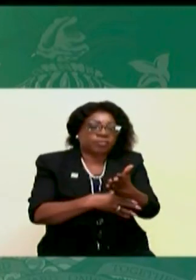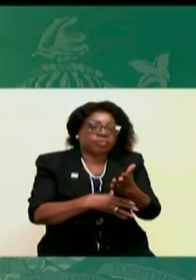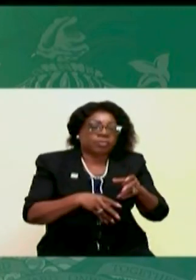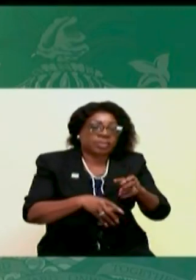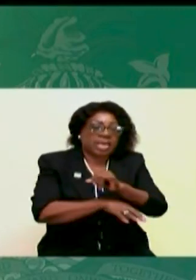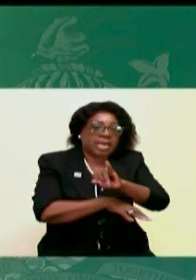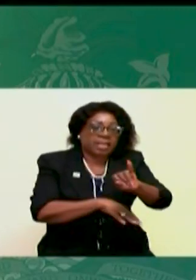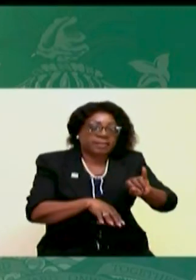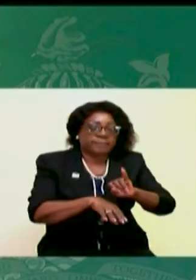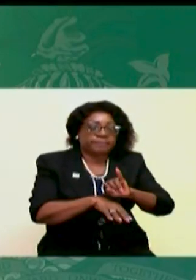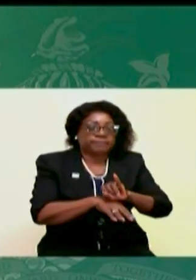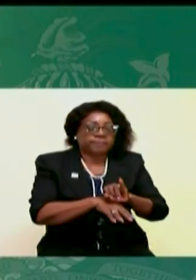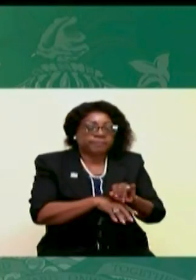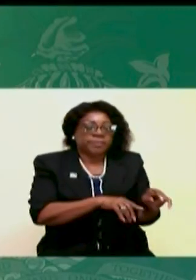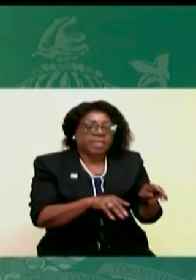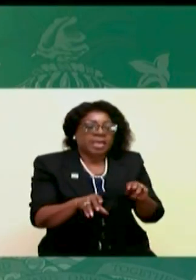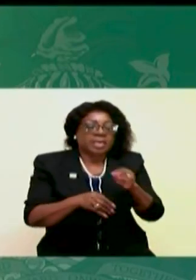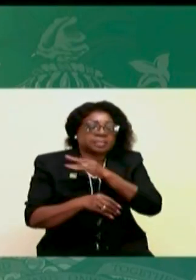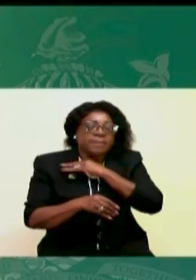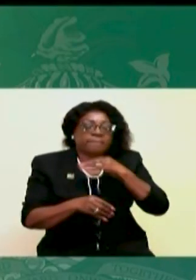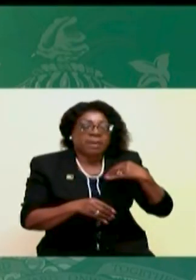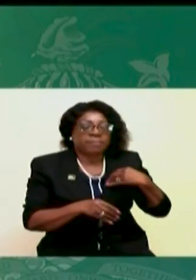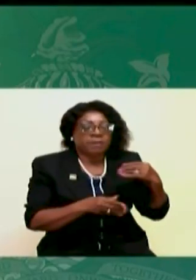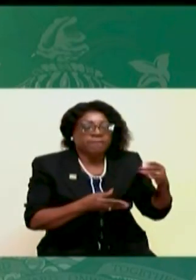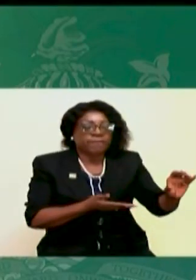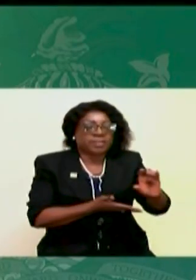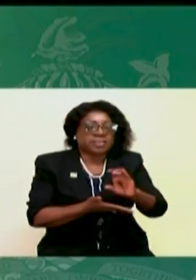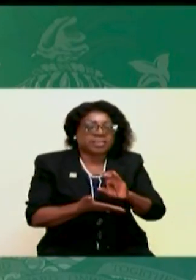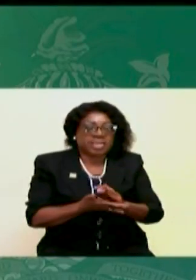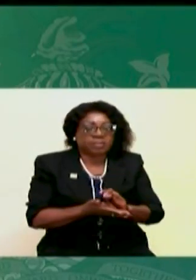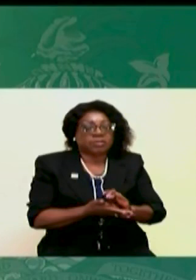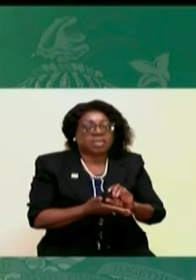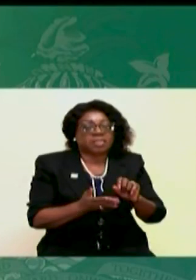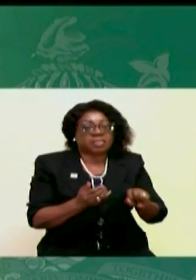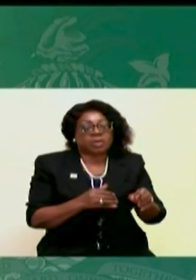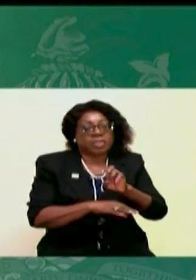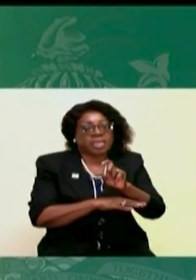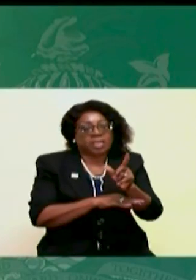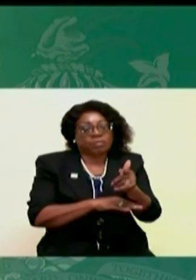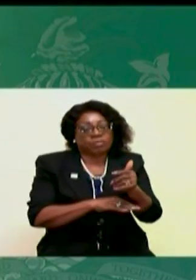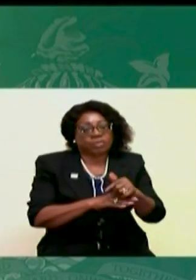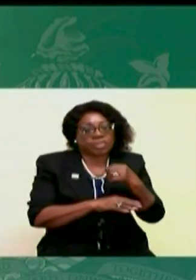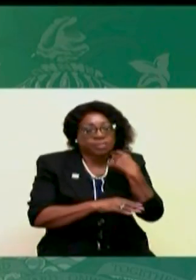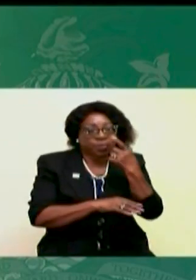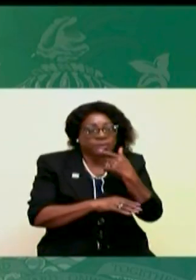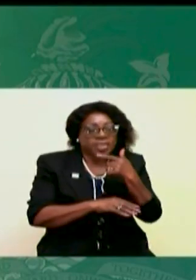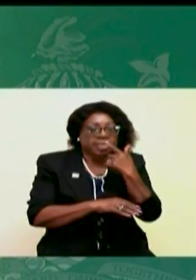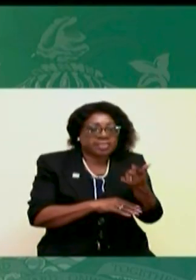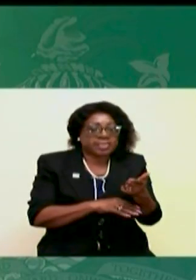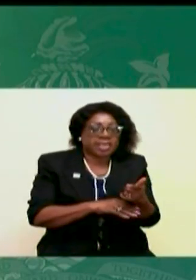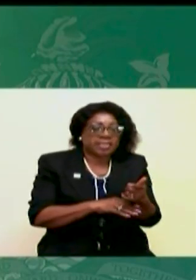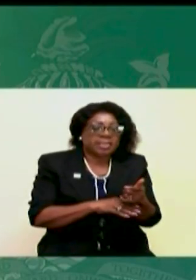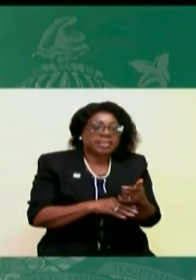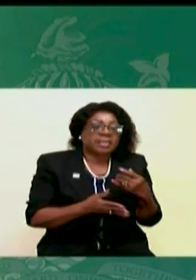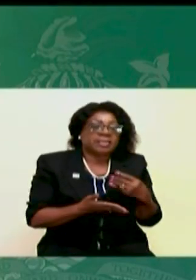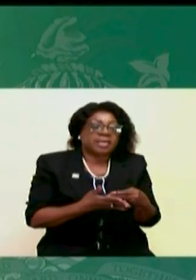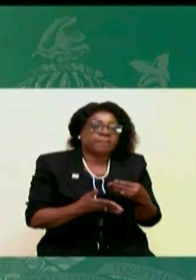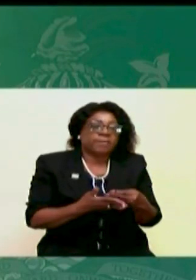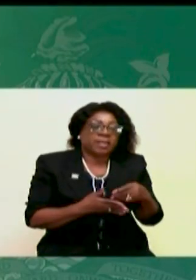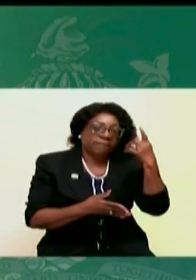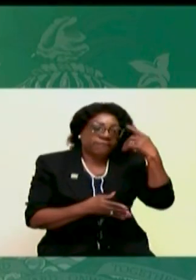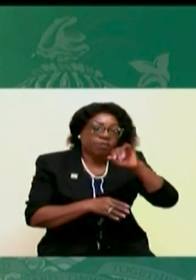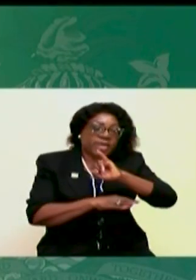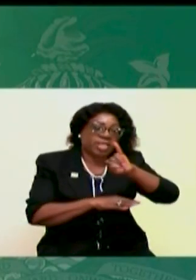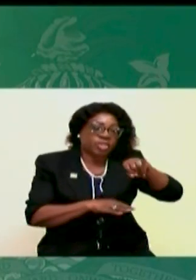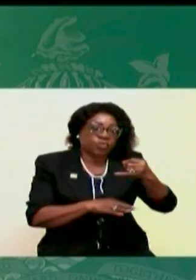Speaker, as the member for Central and South Elutra spoke, he mentioned that there are budget allocations for a junior council